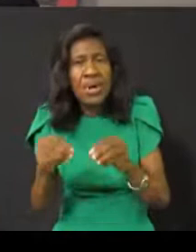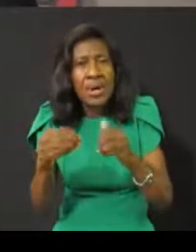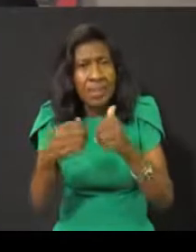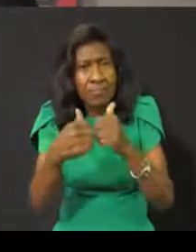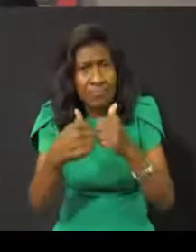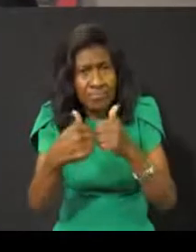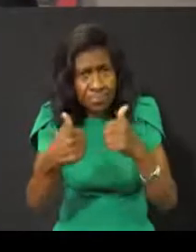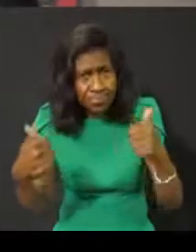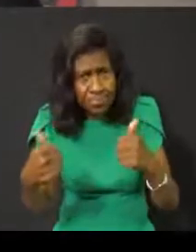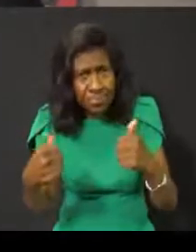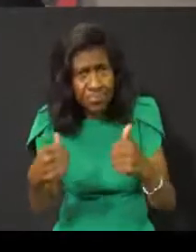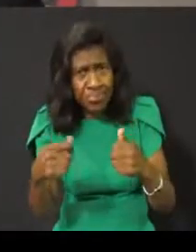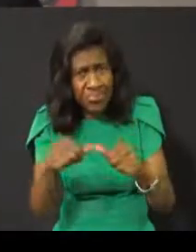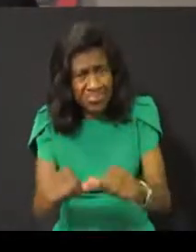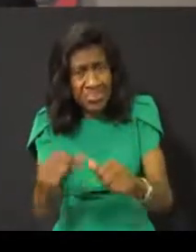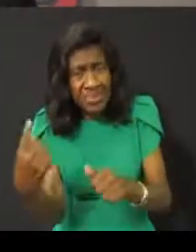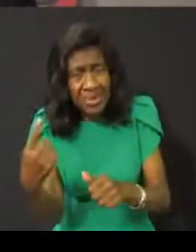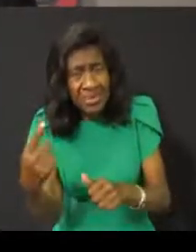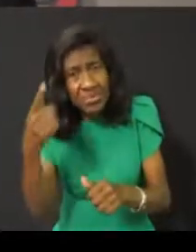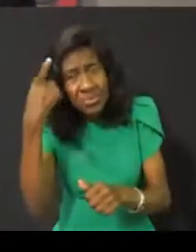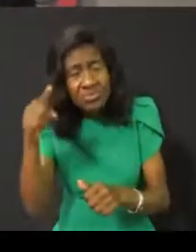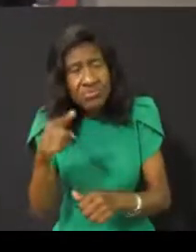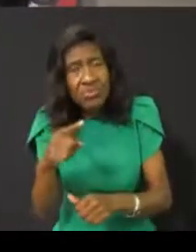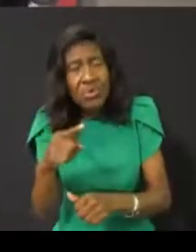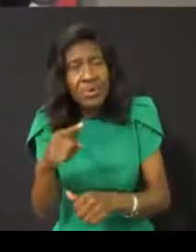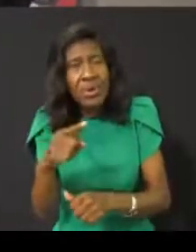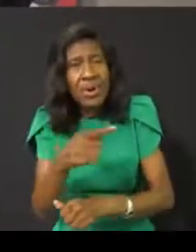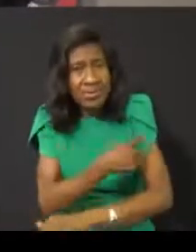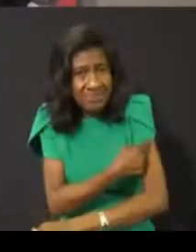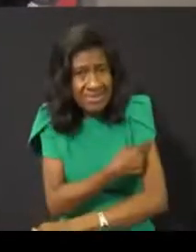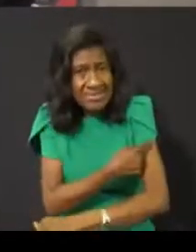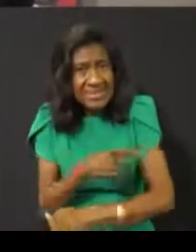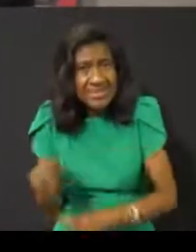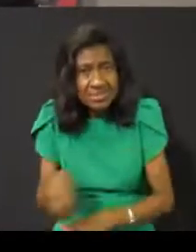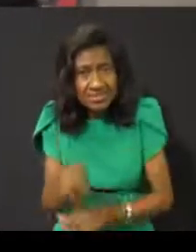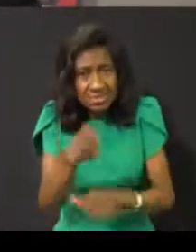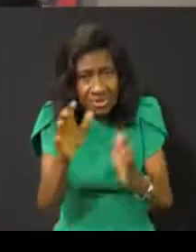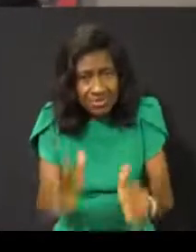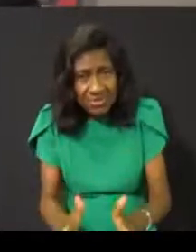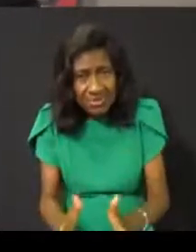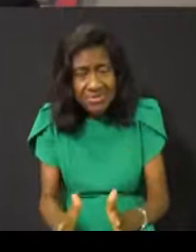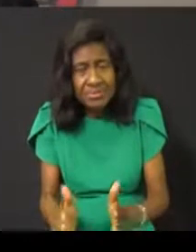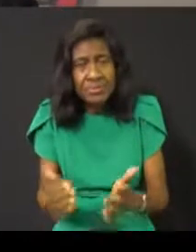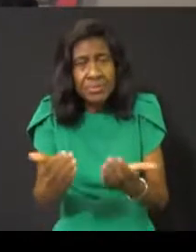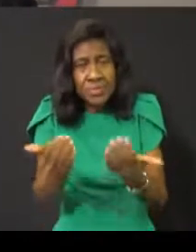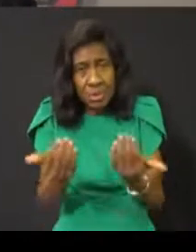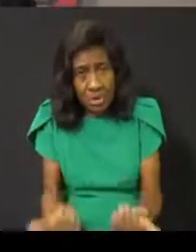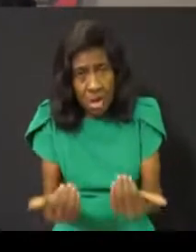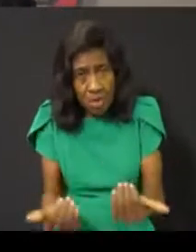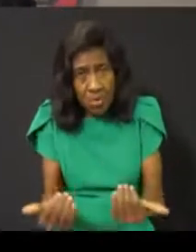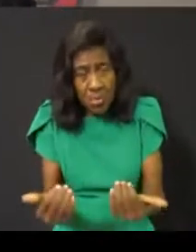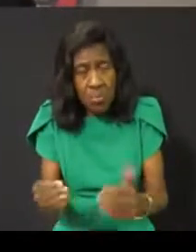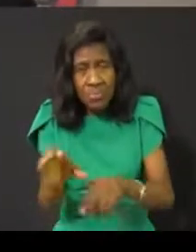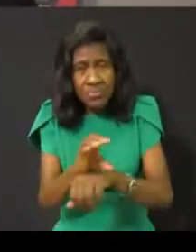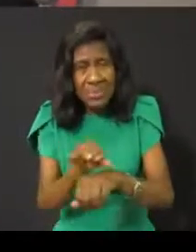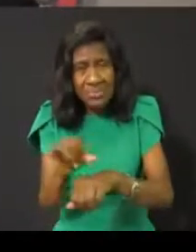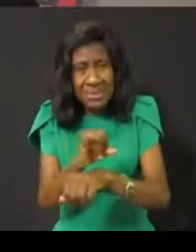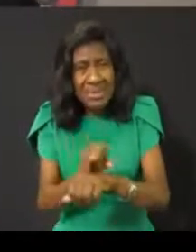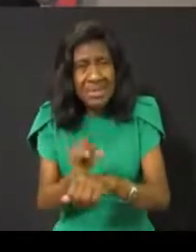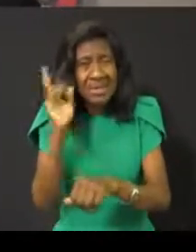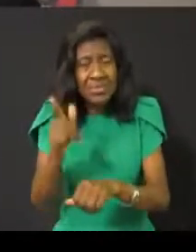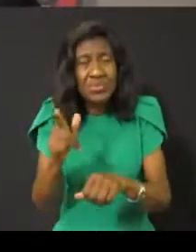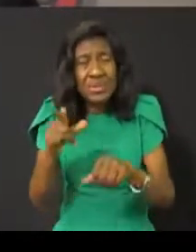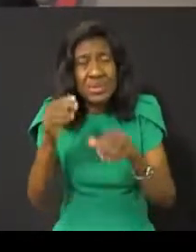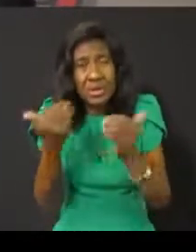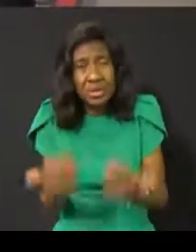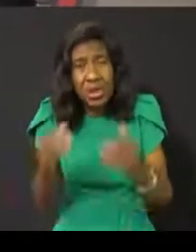travelers. This now gives us the opportunity as a country to rebuild our reputation, rebuild